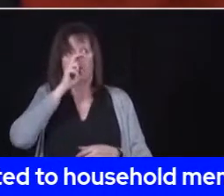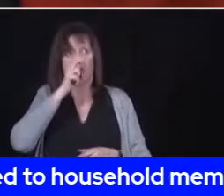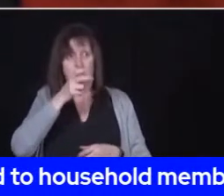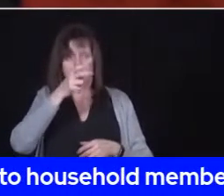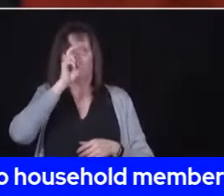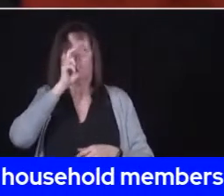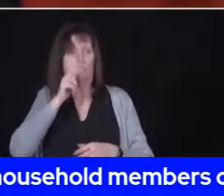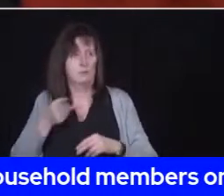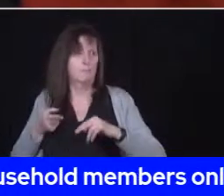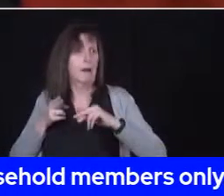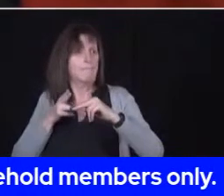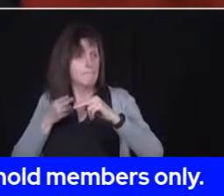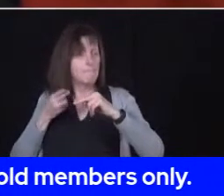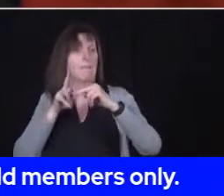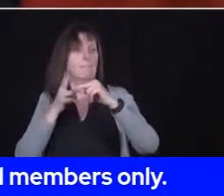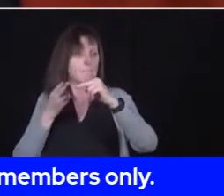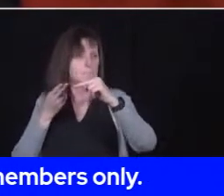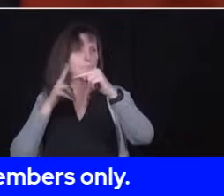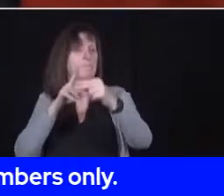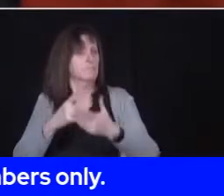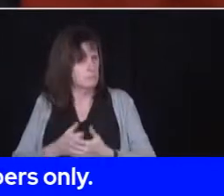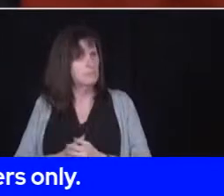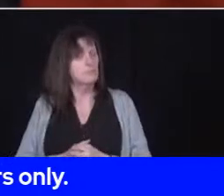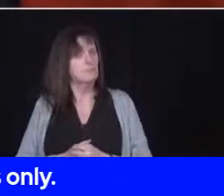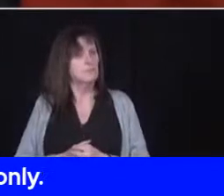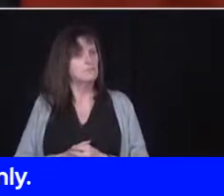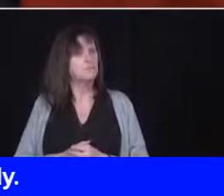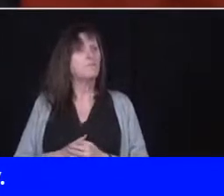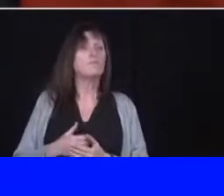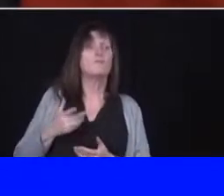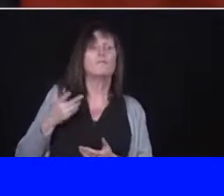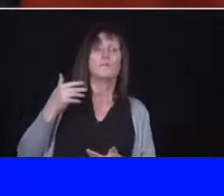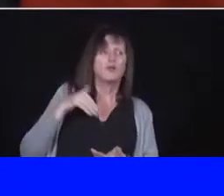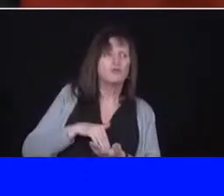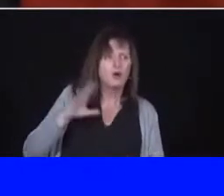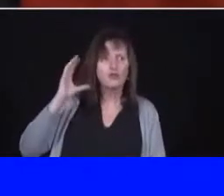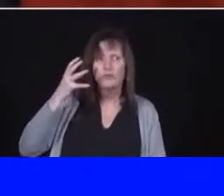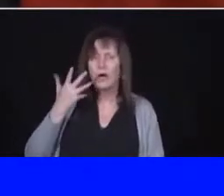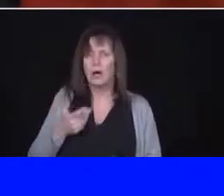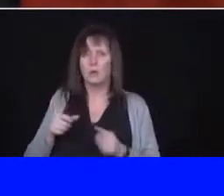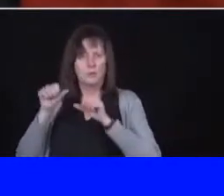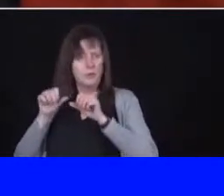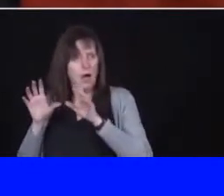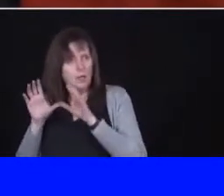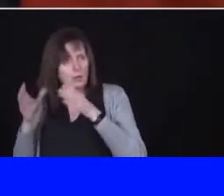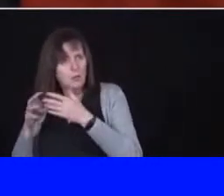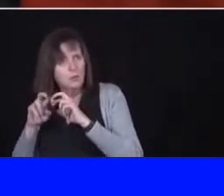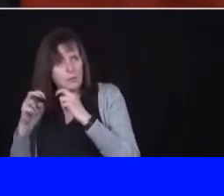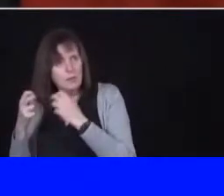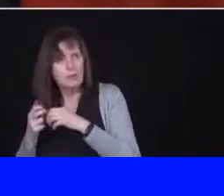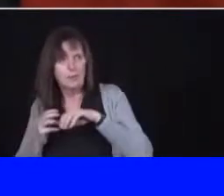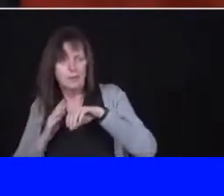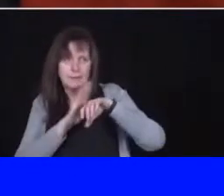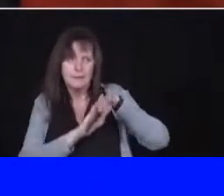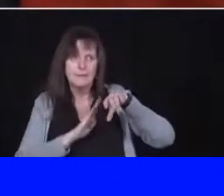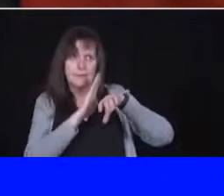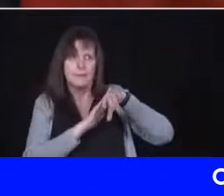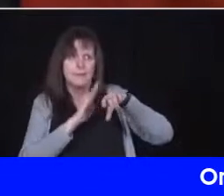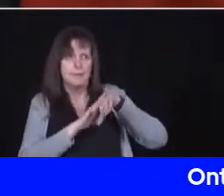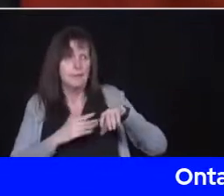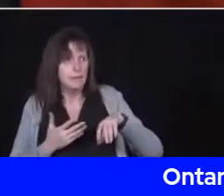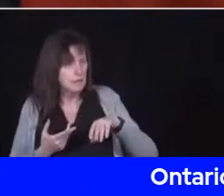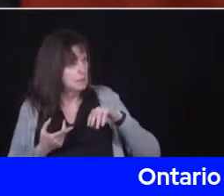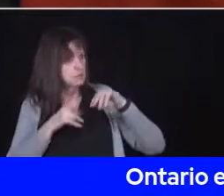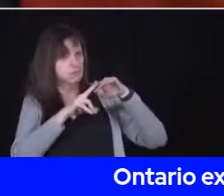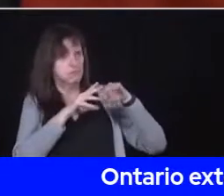from Steiny Brown and the science table not to ease measures too much. Why are you convinced this is enough? Because I heard